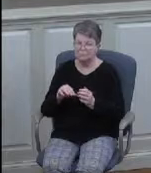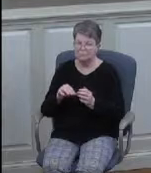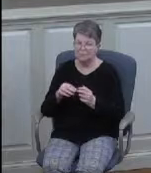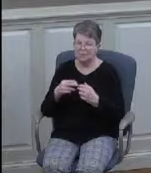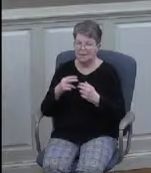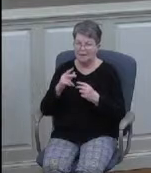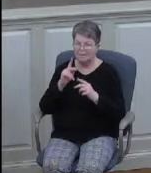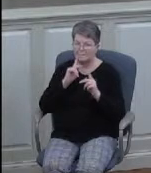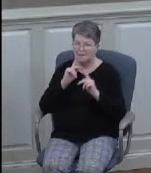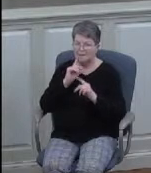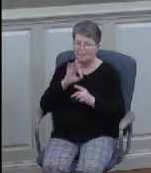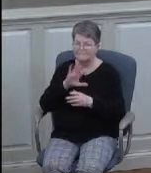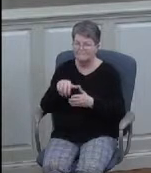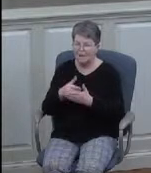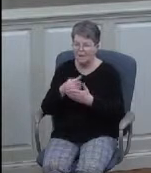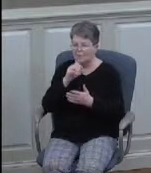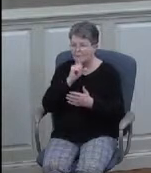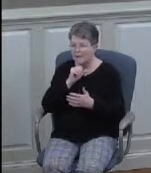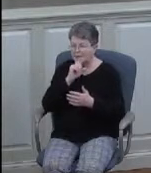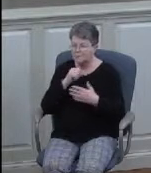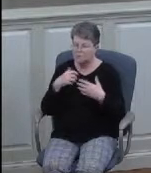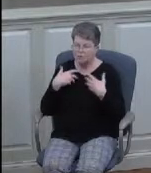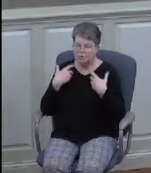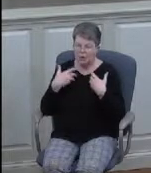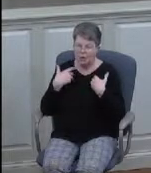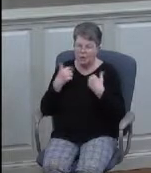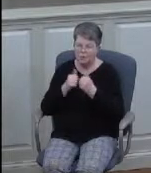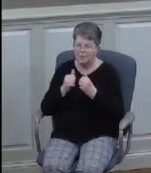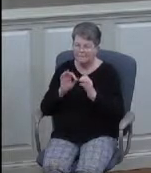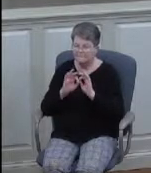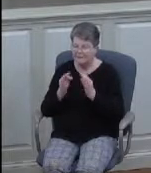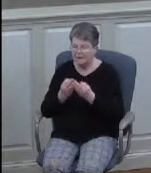folks of all ages, whether they be young folks with families